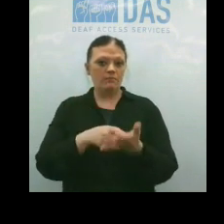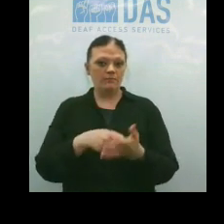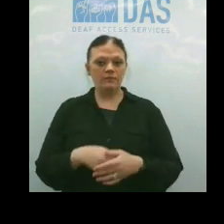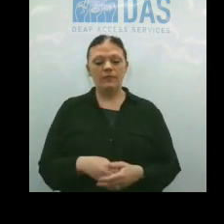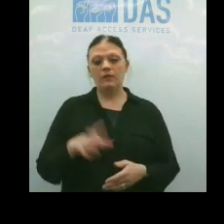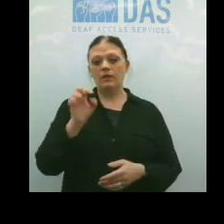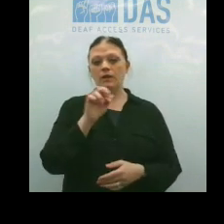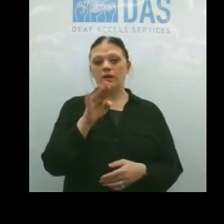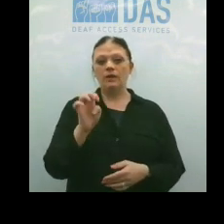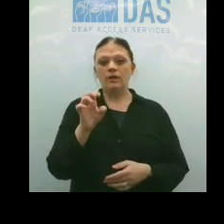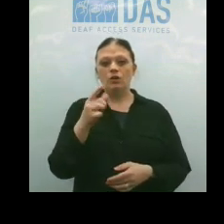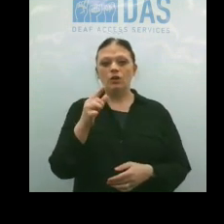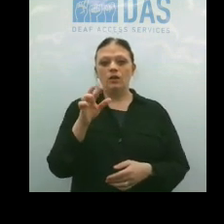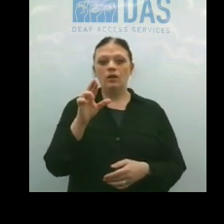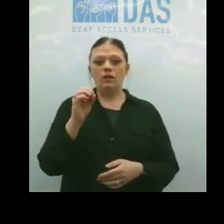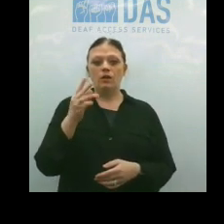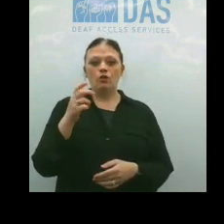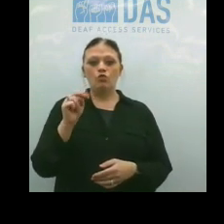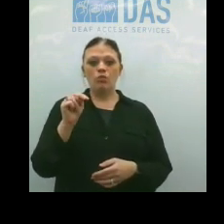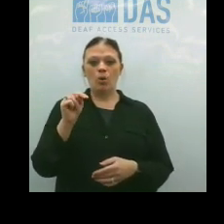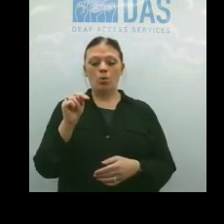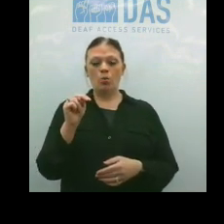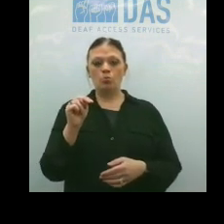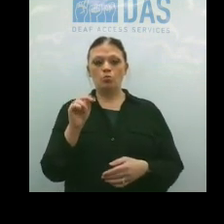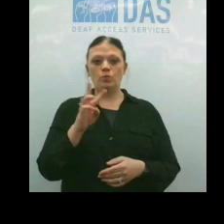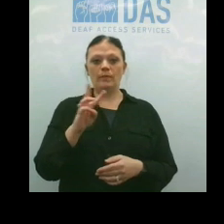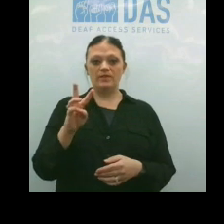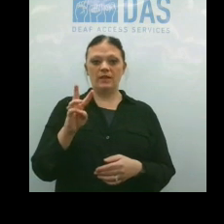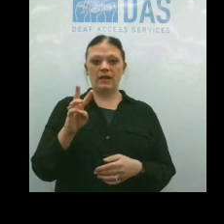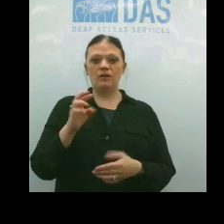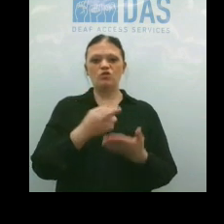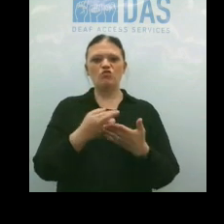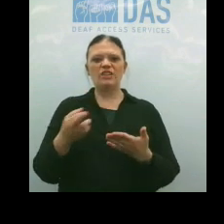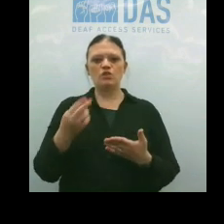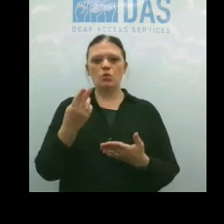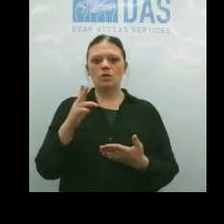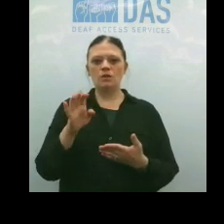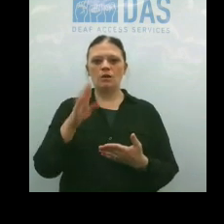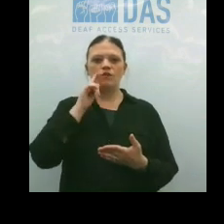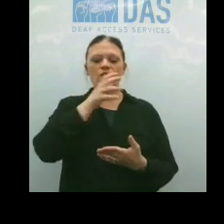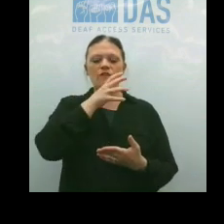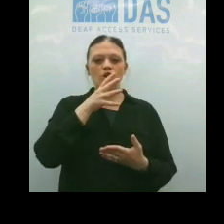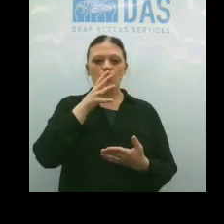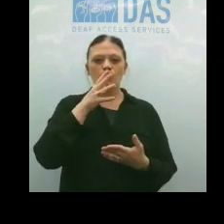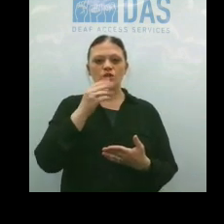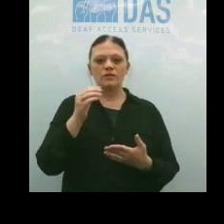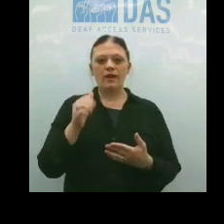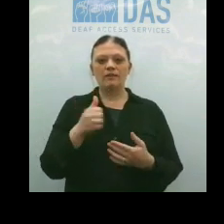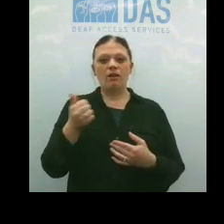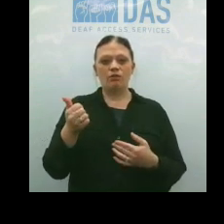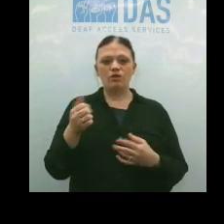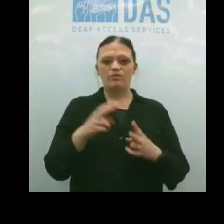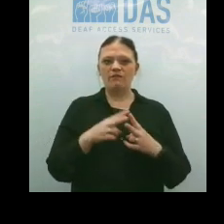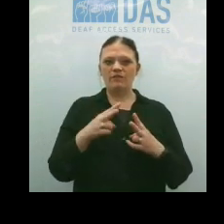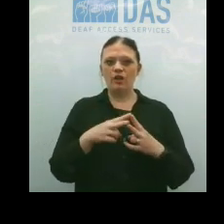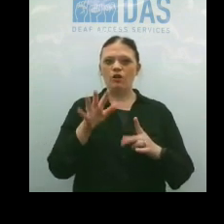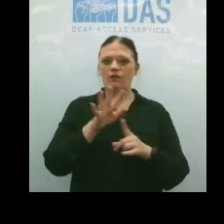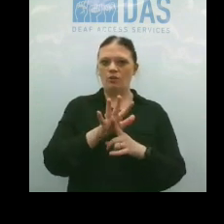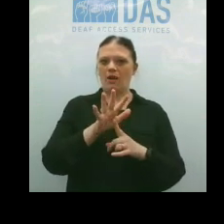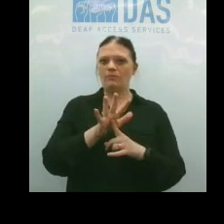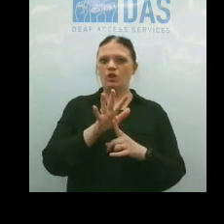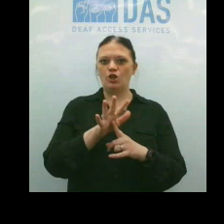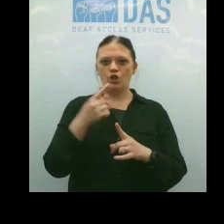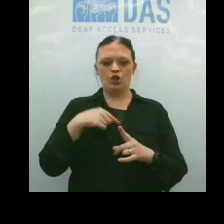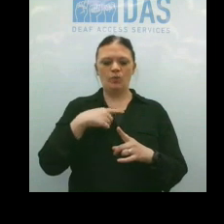Grown site, which is the resource hub for farmers and others, has been very popular. We've seen a lot of hits to